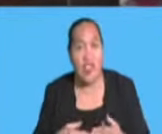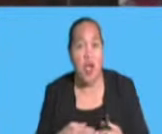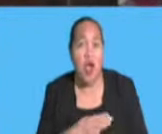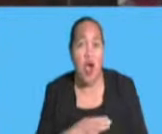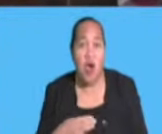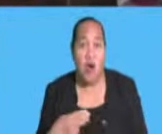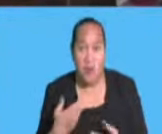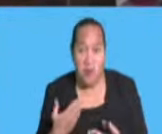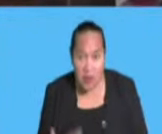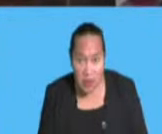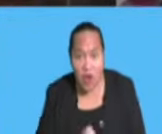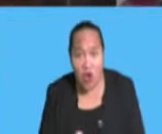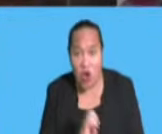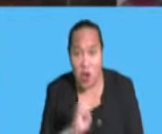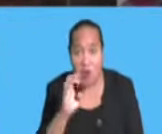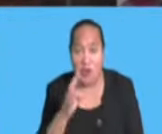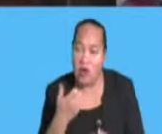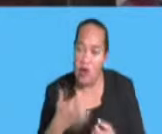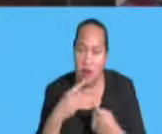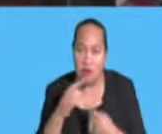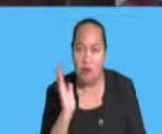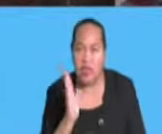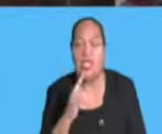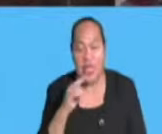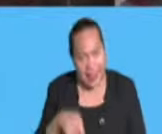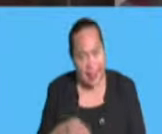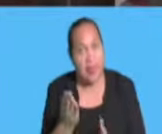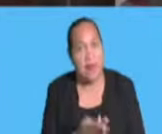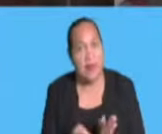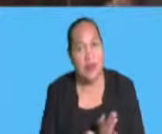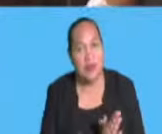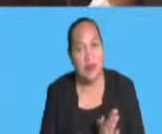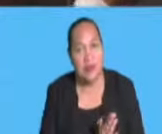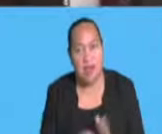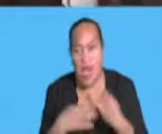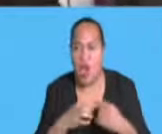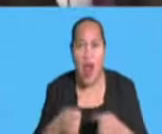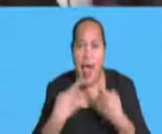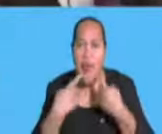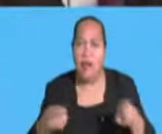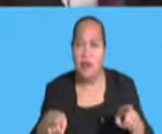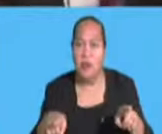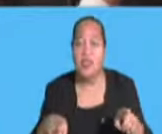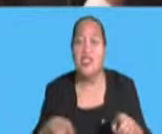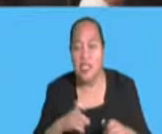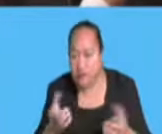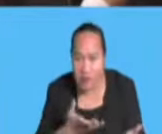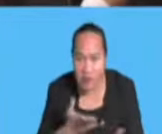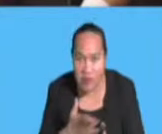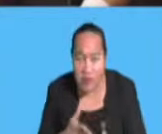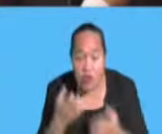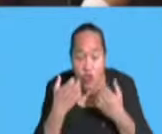Economy outlined in his address, this is a budget dialogue rather than an announcement, as it reflects the will of